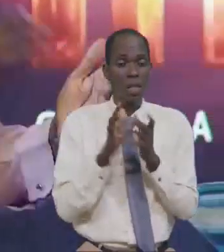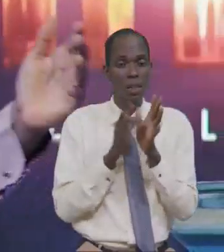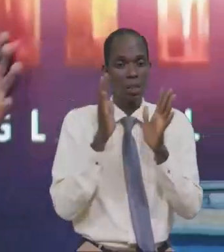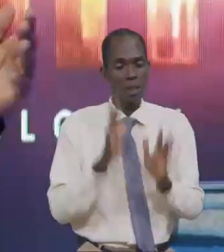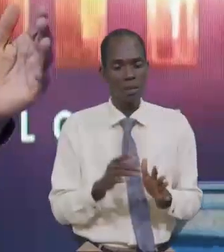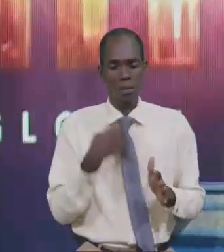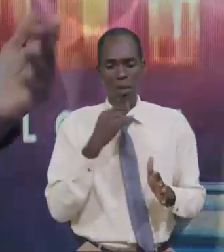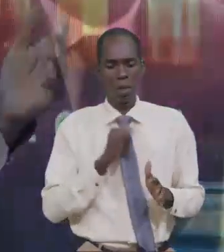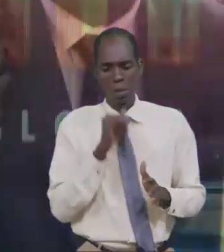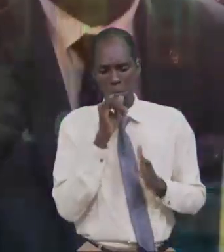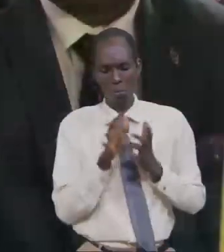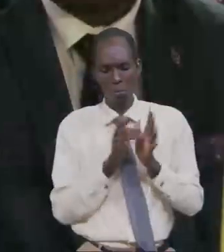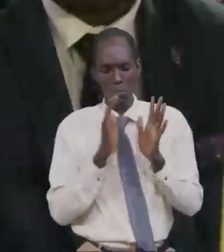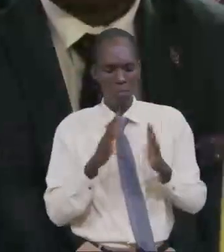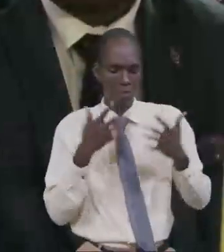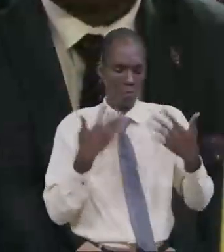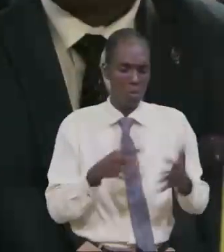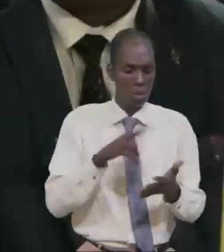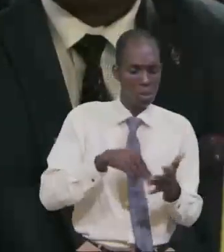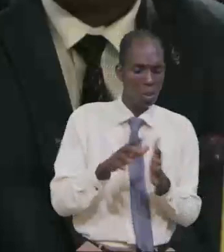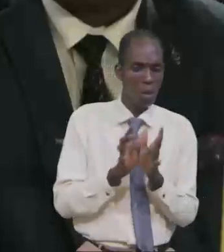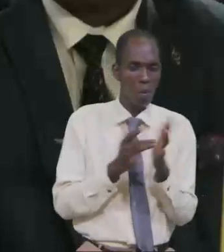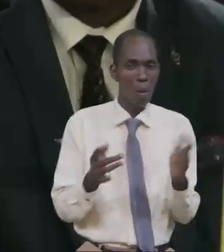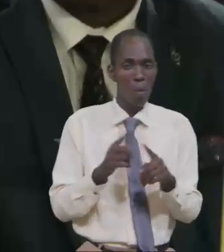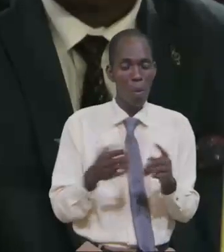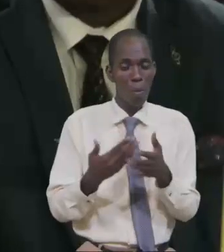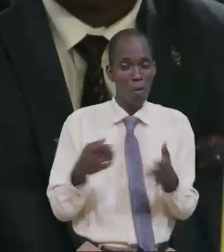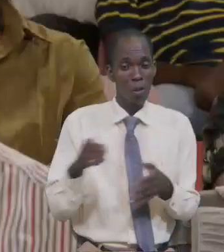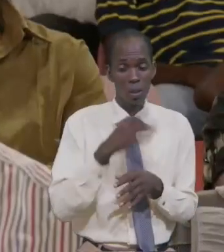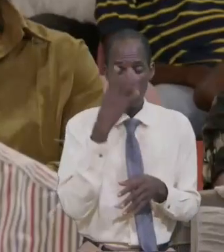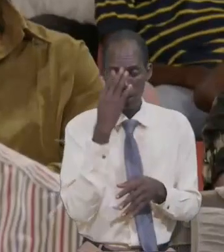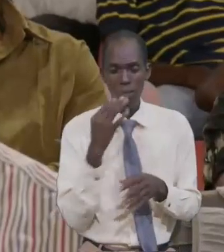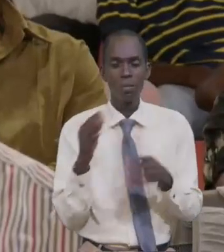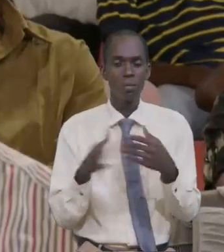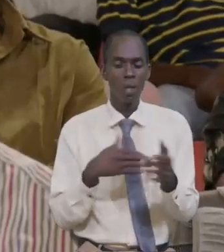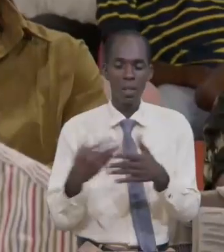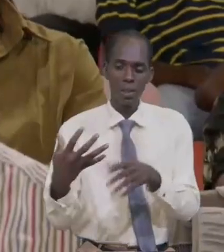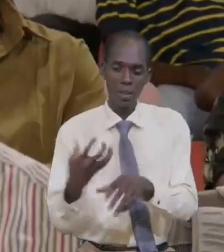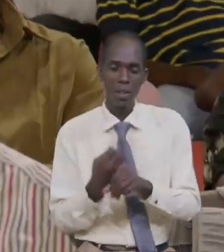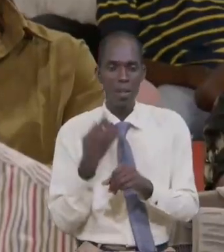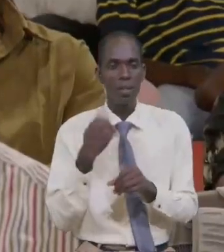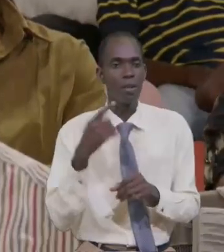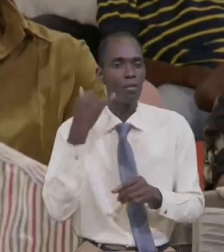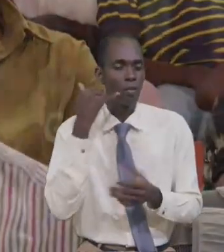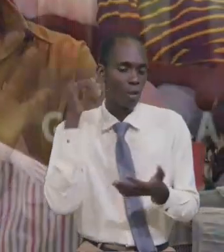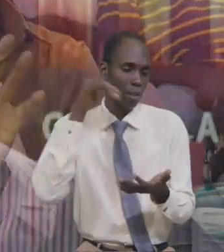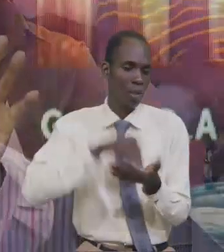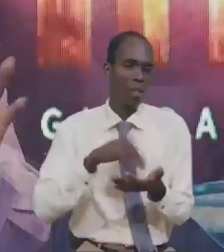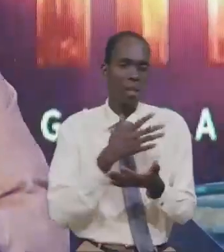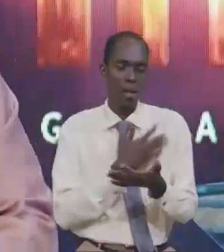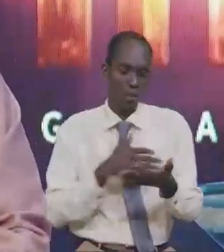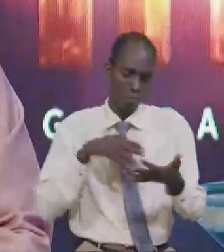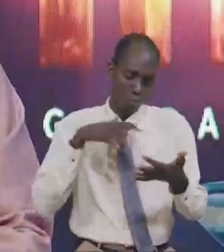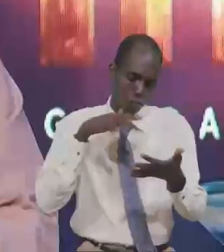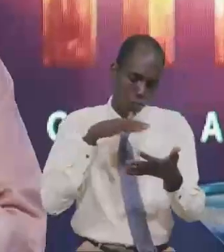and they're looking through all the texts and WhatsApp and everything that came in the morning, in the night. All they have